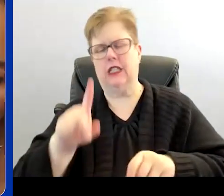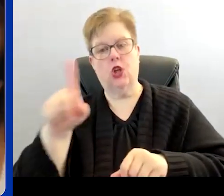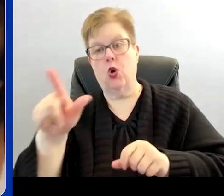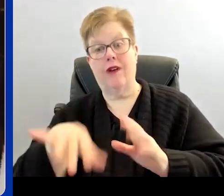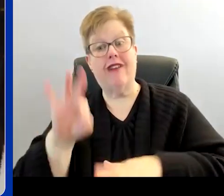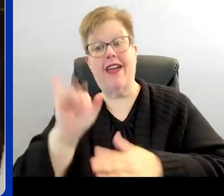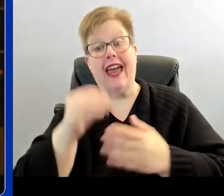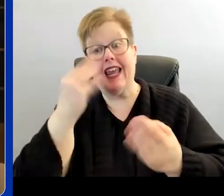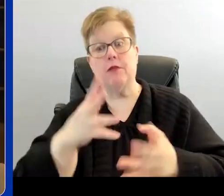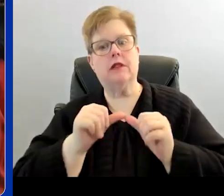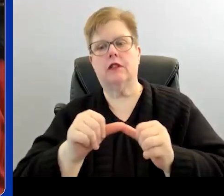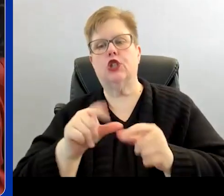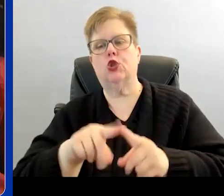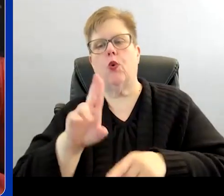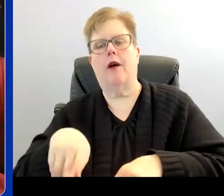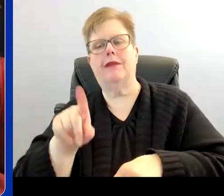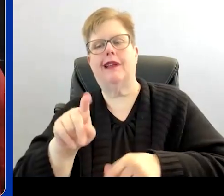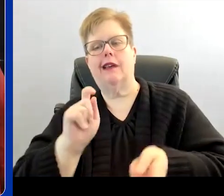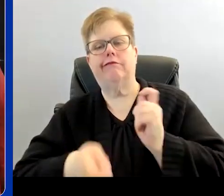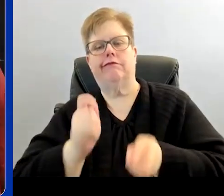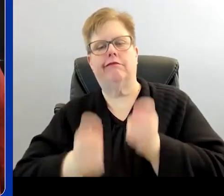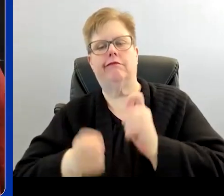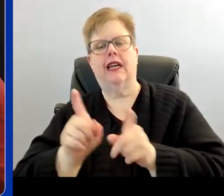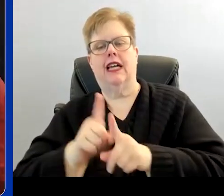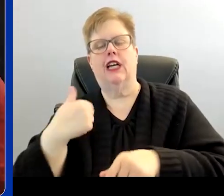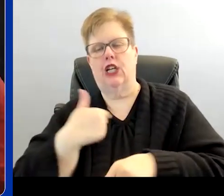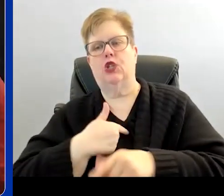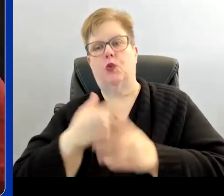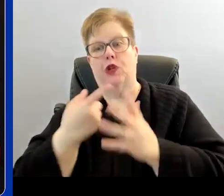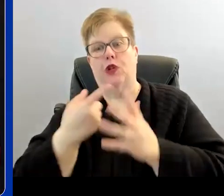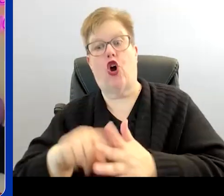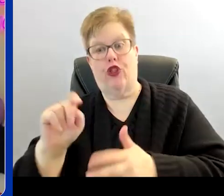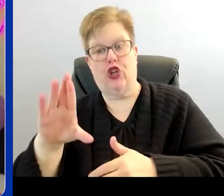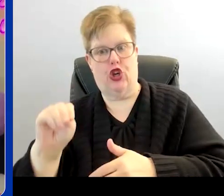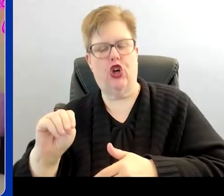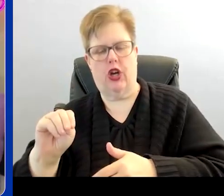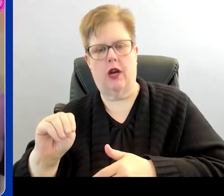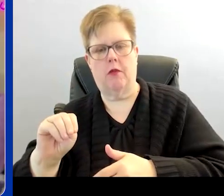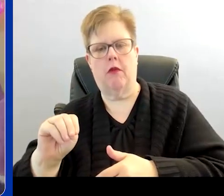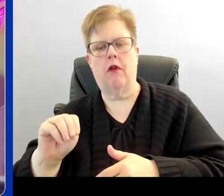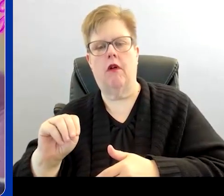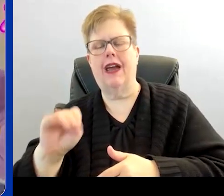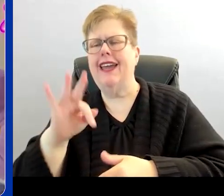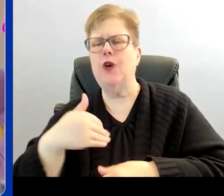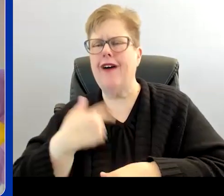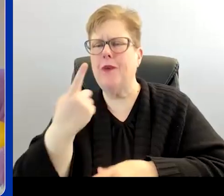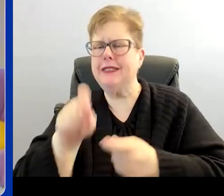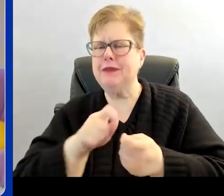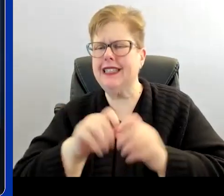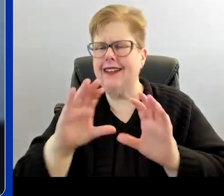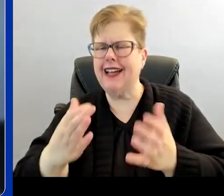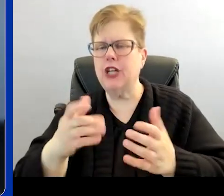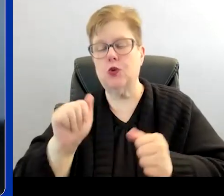that this information continues to change as we head into the term. If you have a question about a particular course in Gen Ed, you